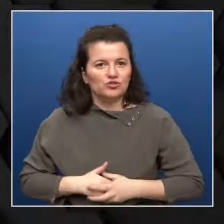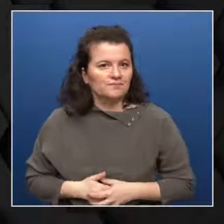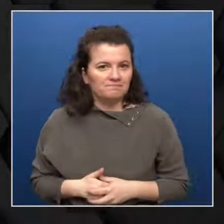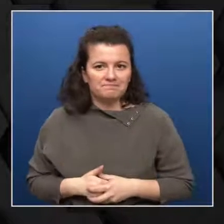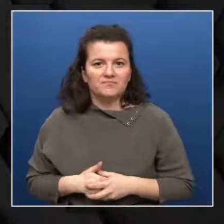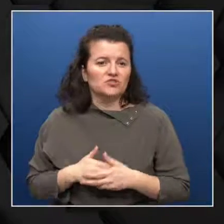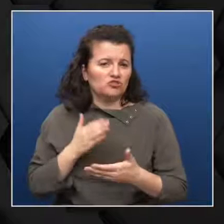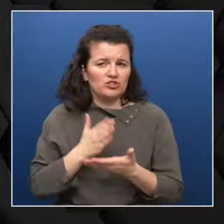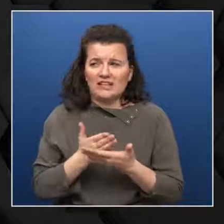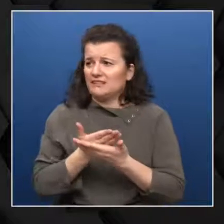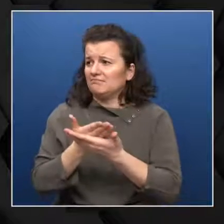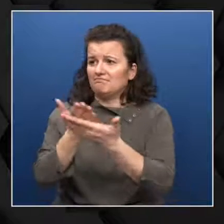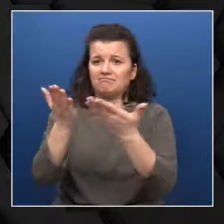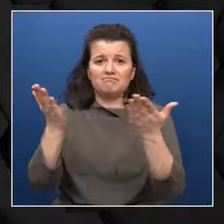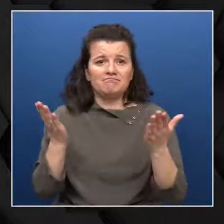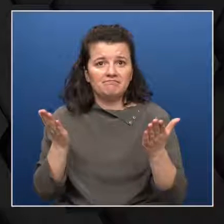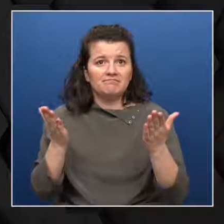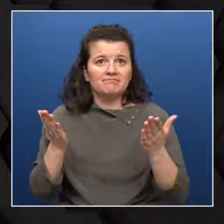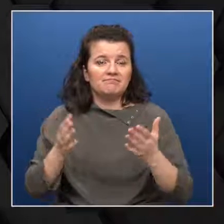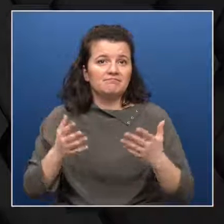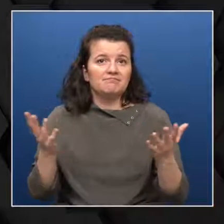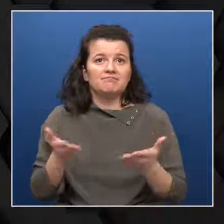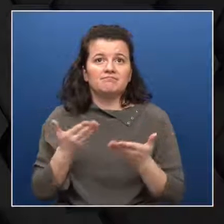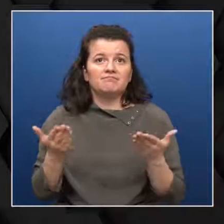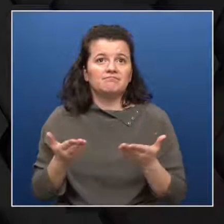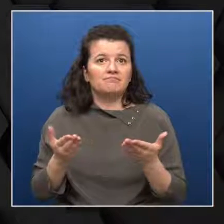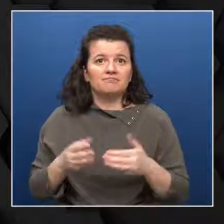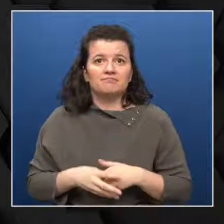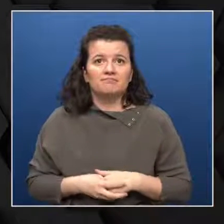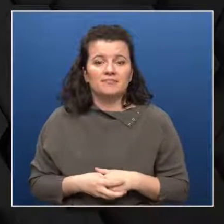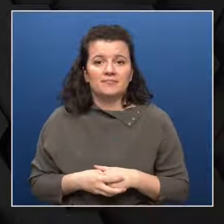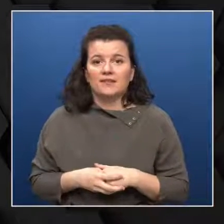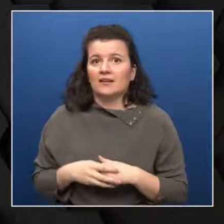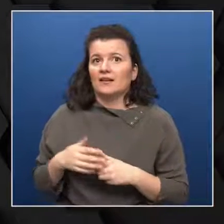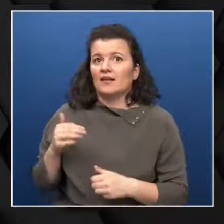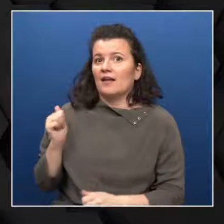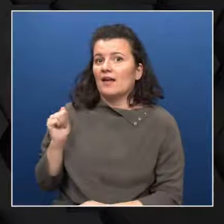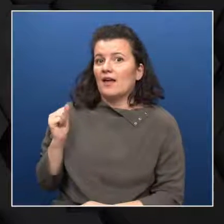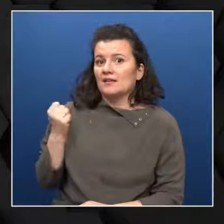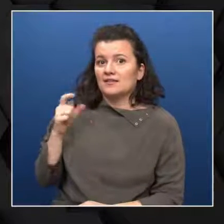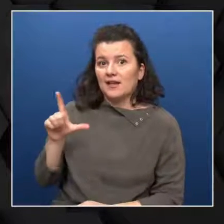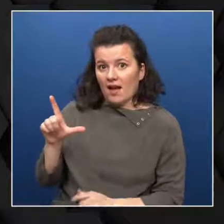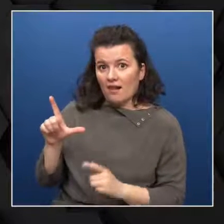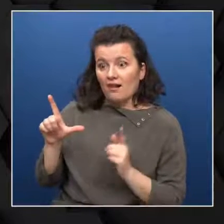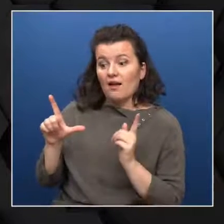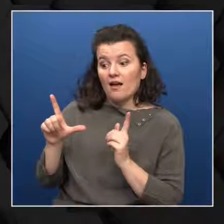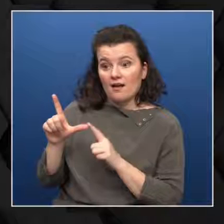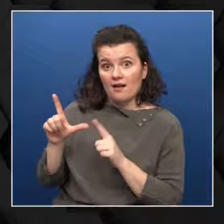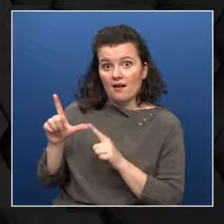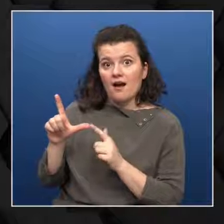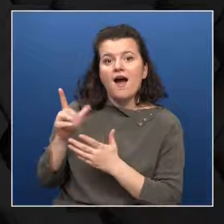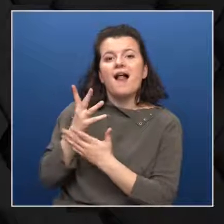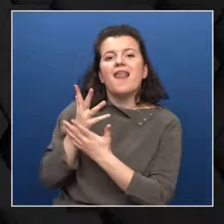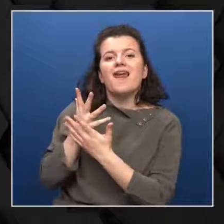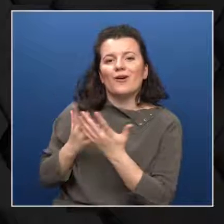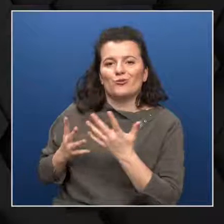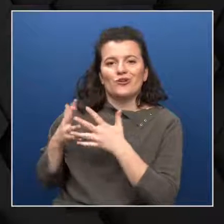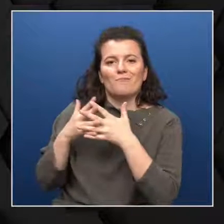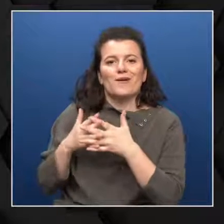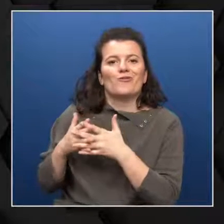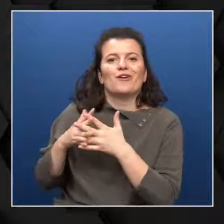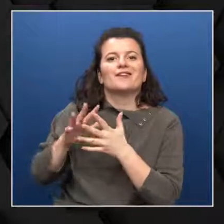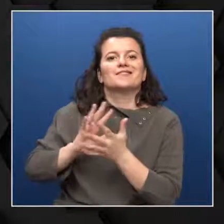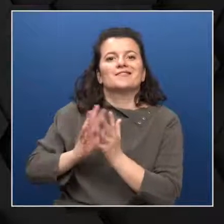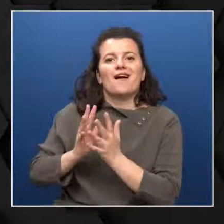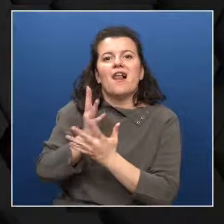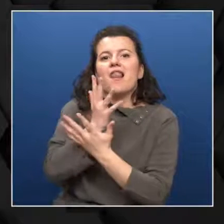are like rules. Like American Sign Language is an actual language. But what we're seeing here